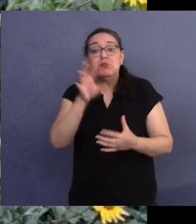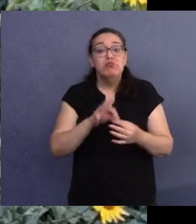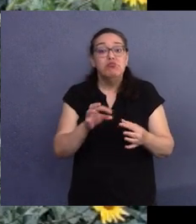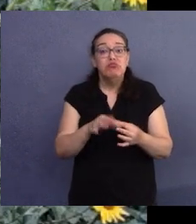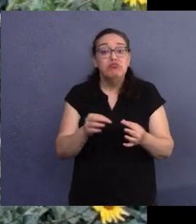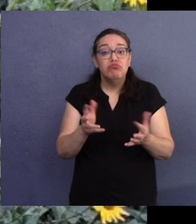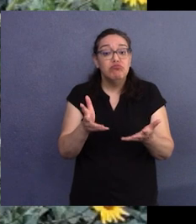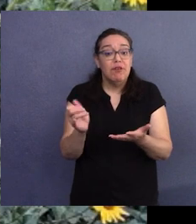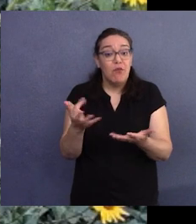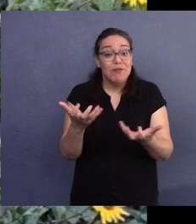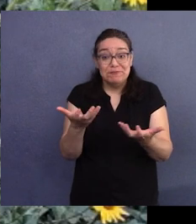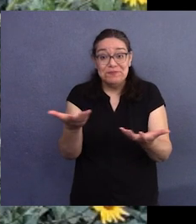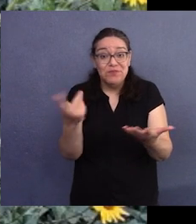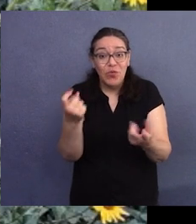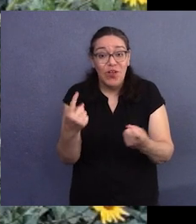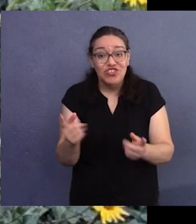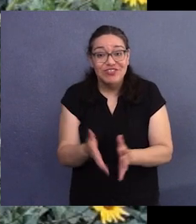chat if you'd like.